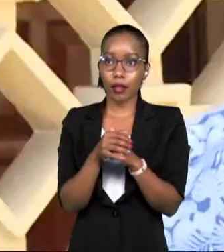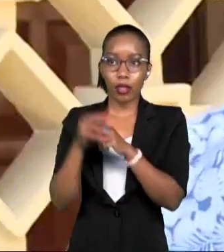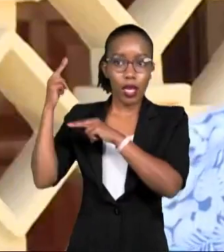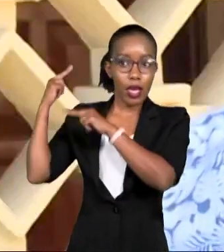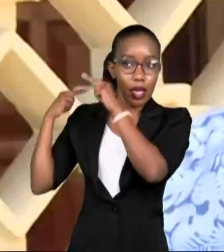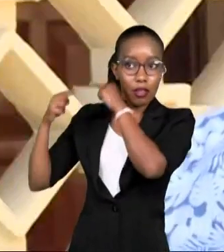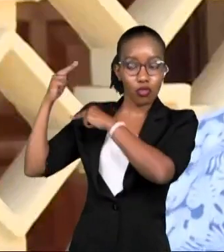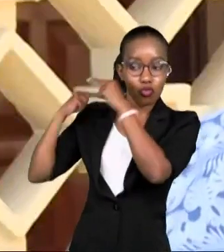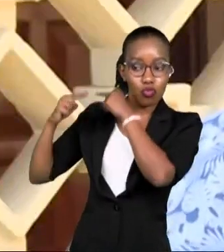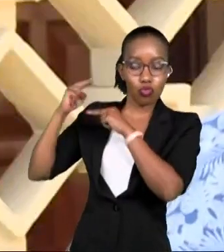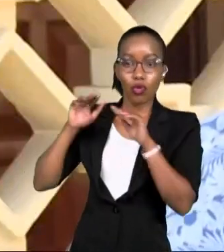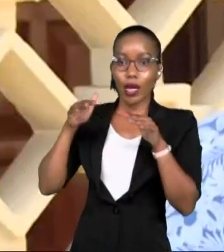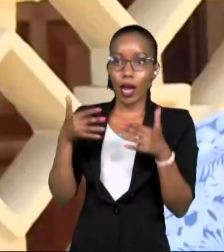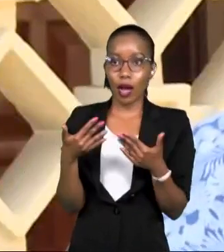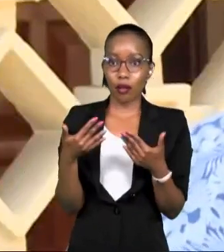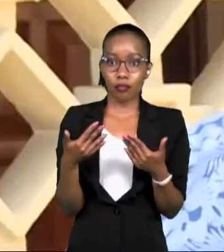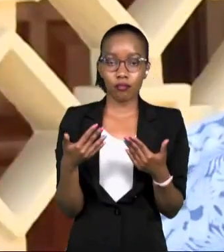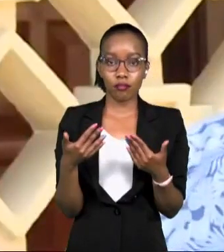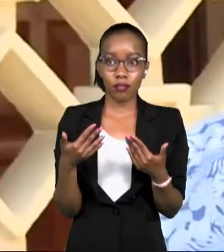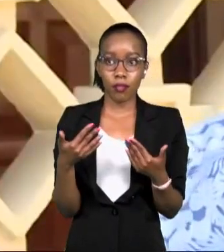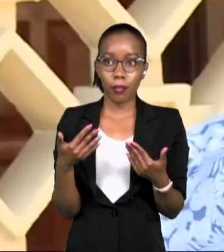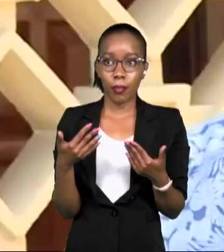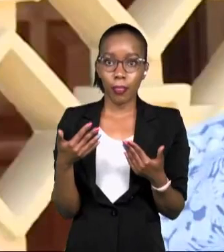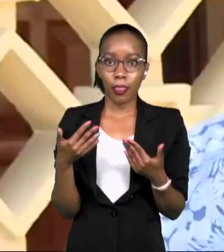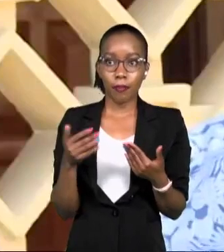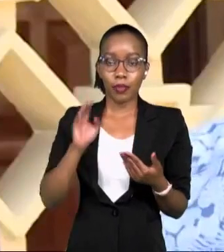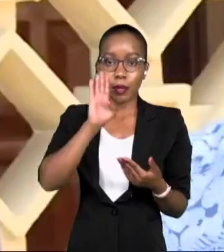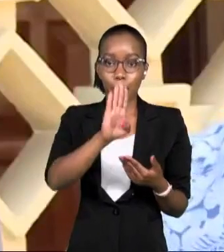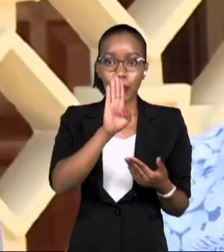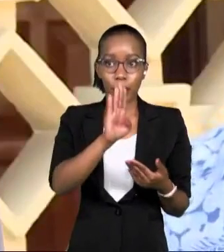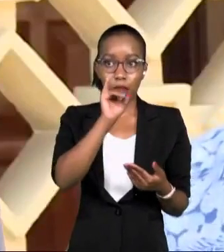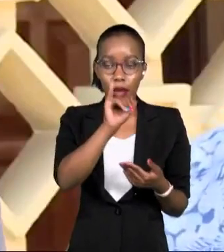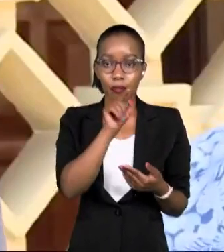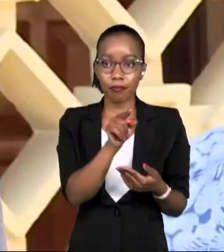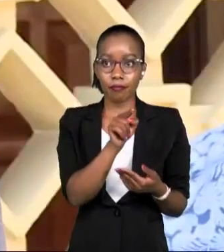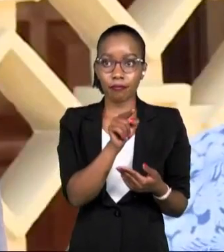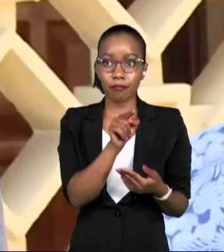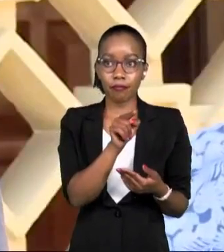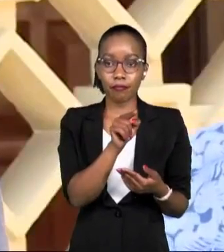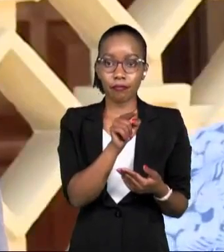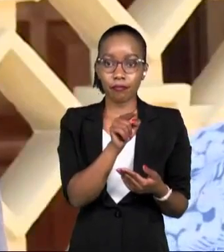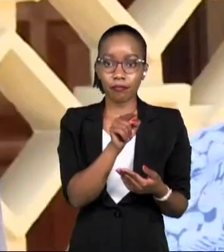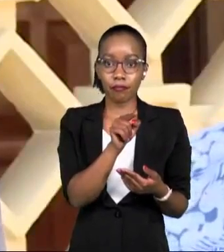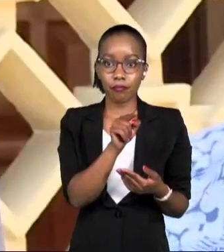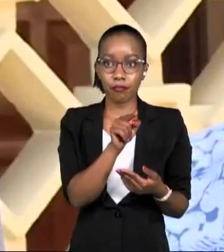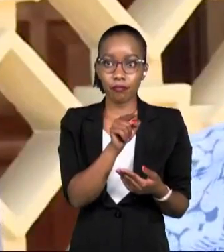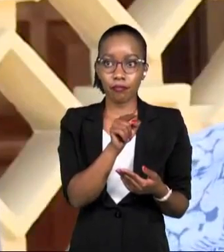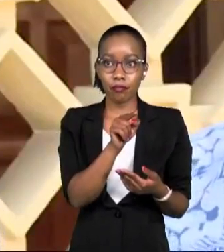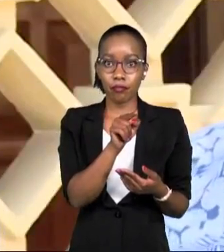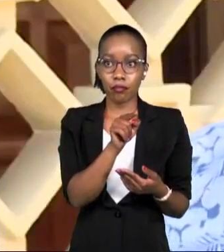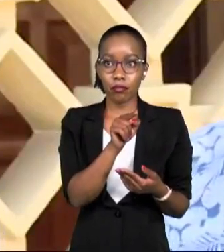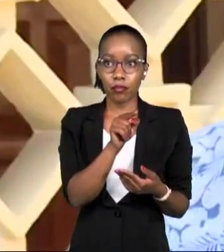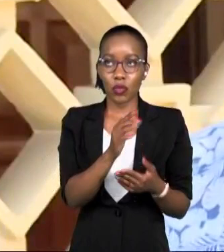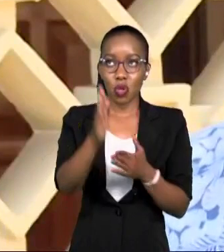this sense. This document, the BBI bill, is not a man, is not a God-made document.